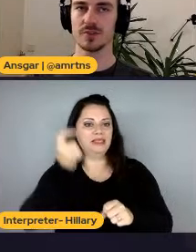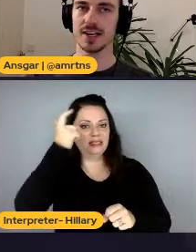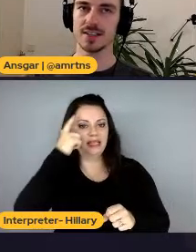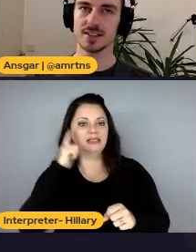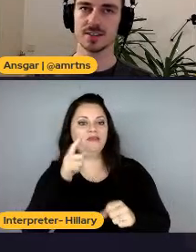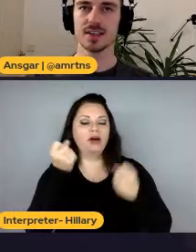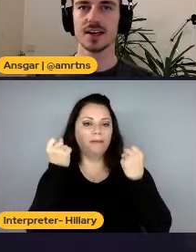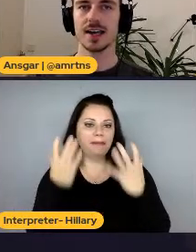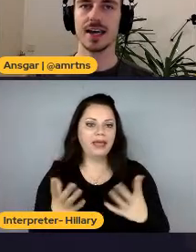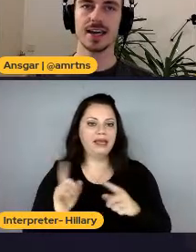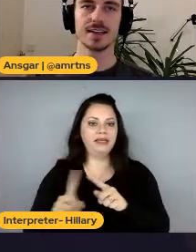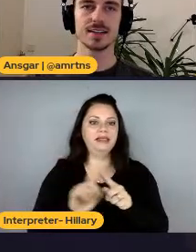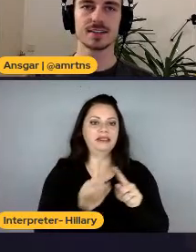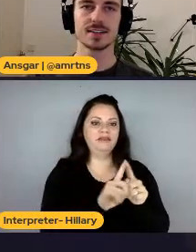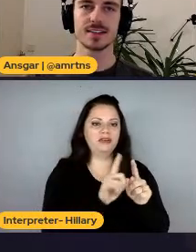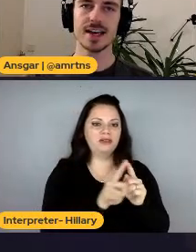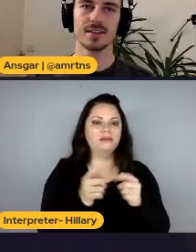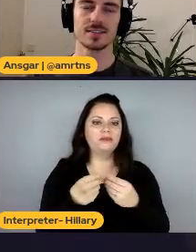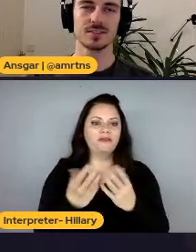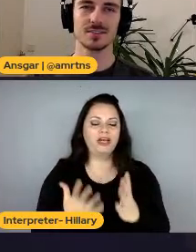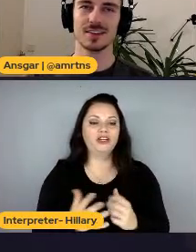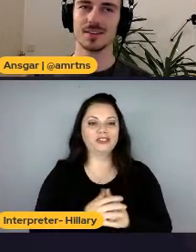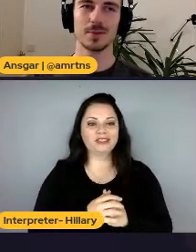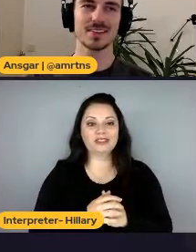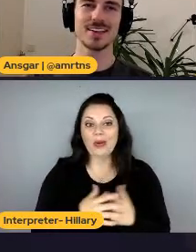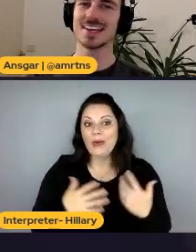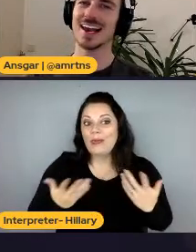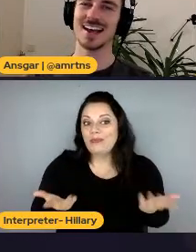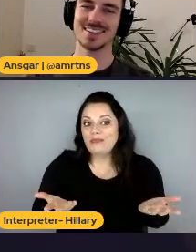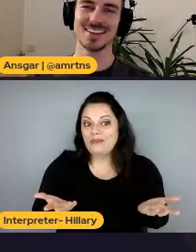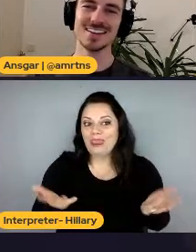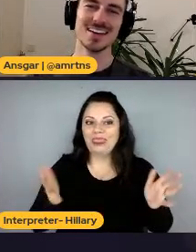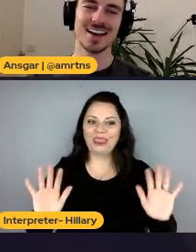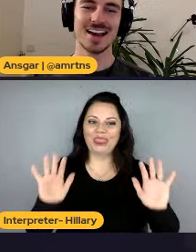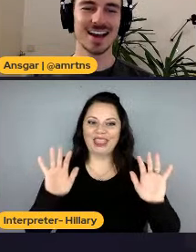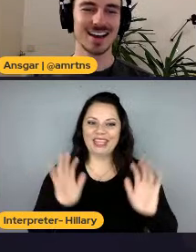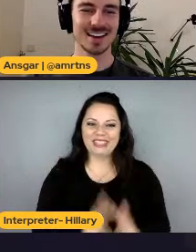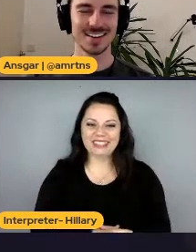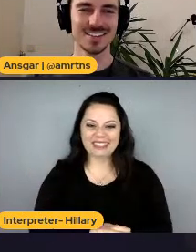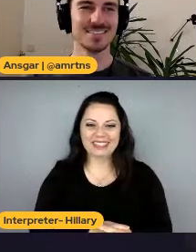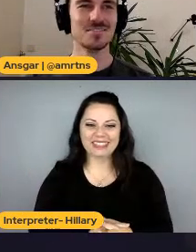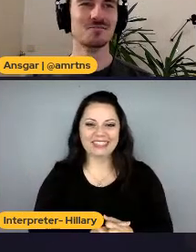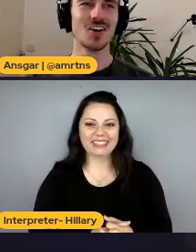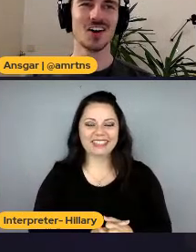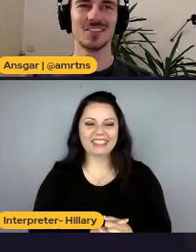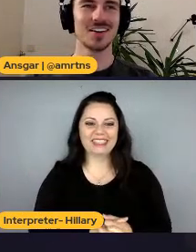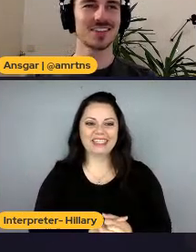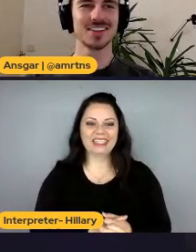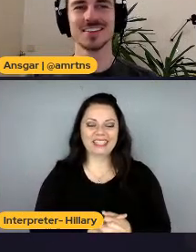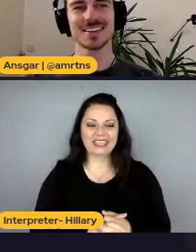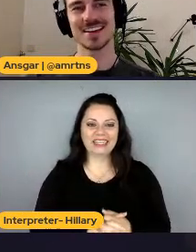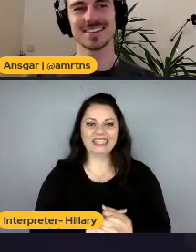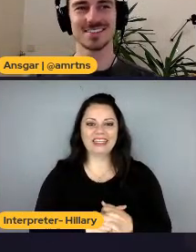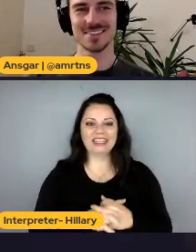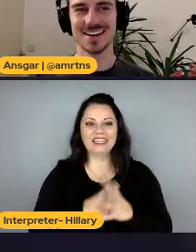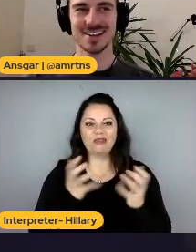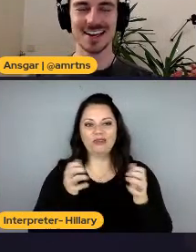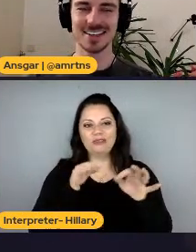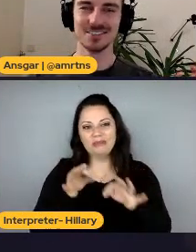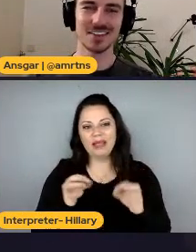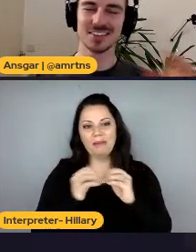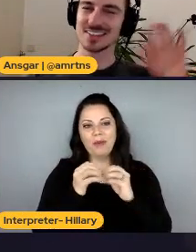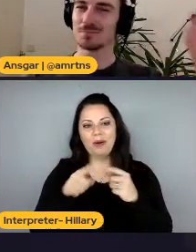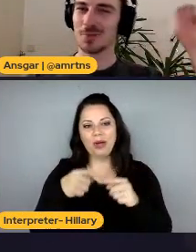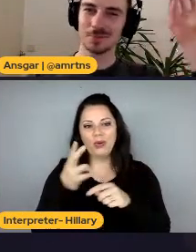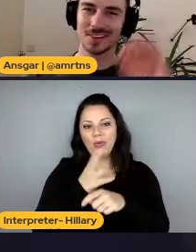other providers. And basically tell us more about the use cases if you have